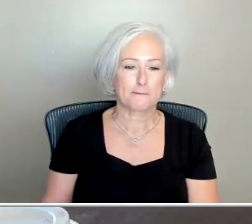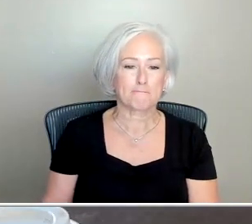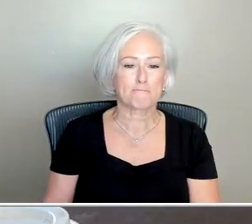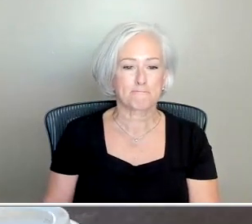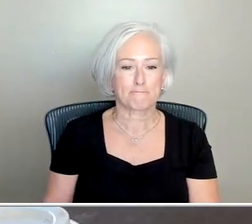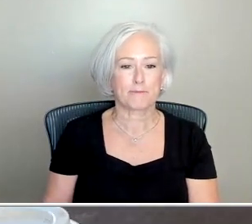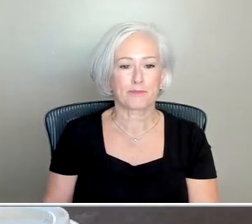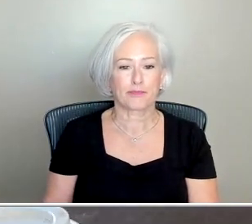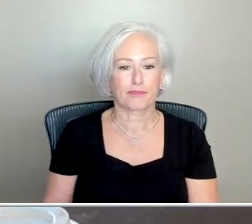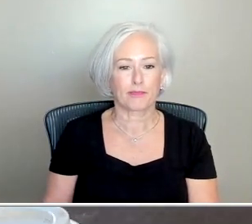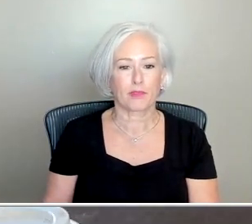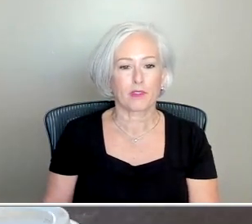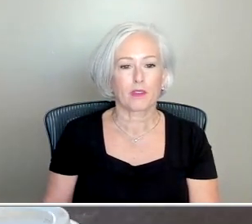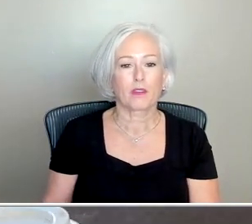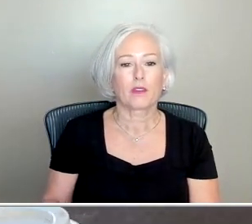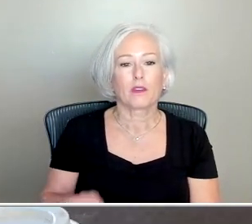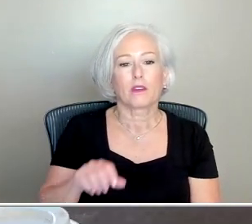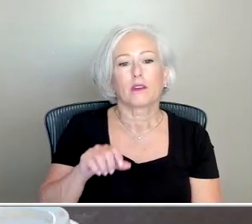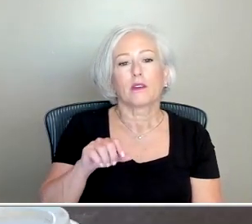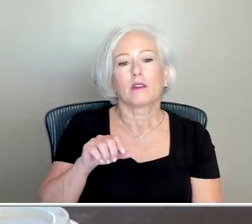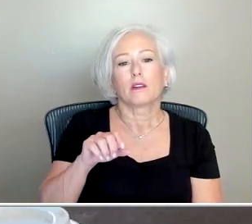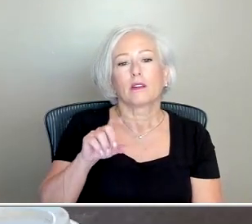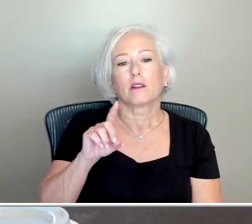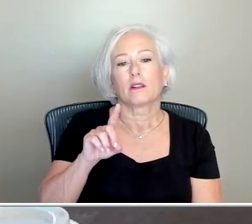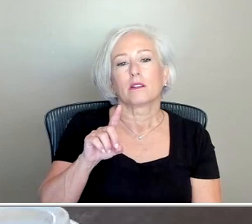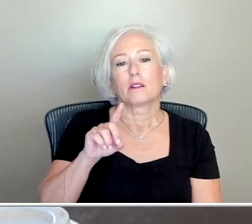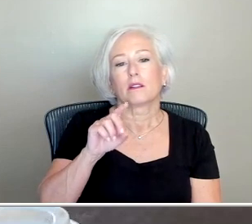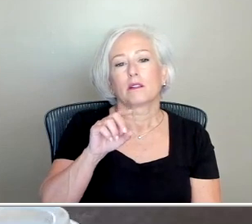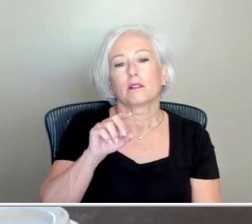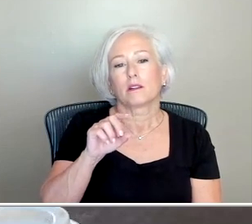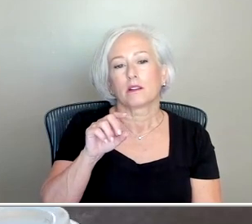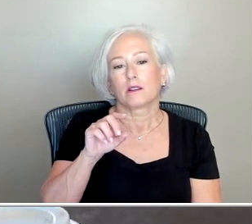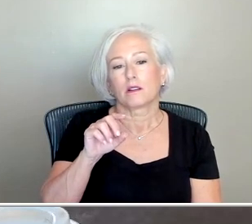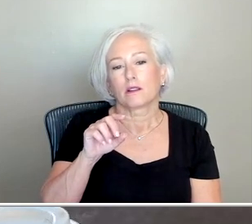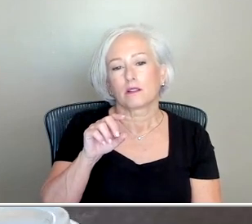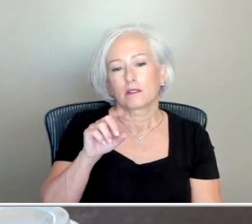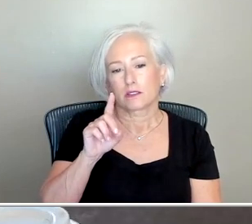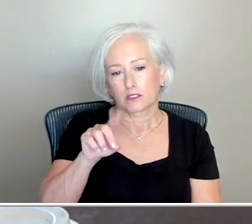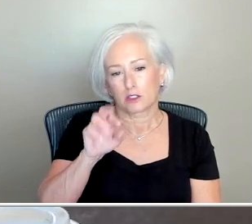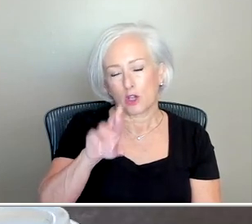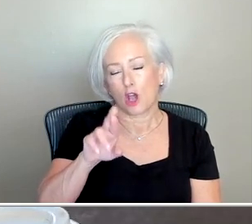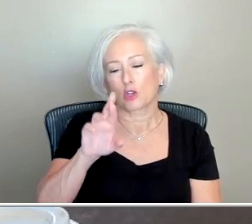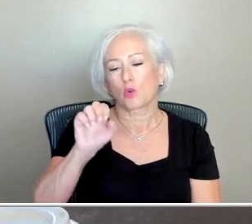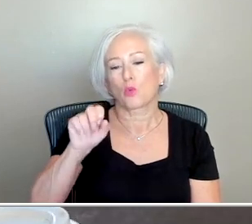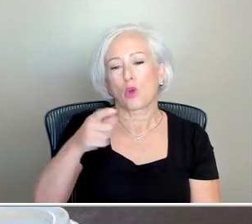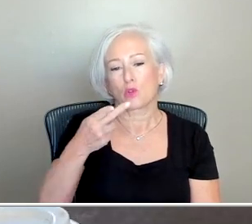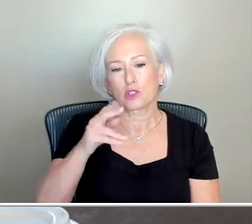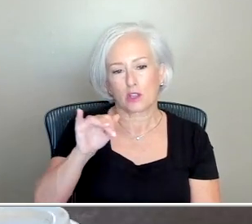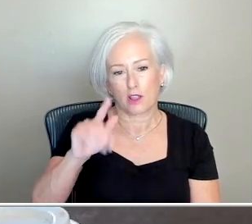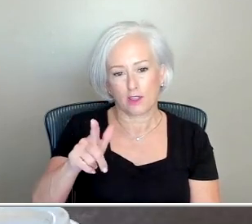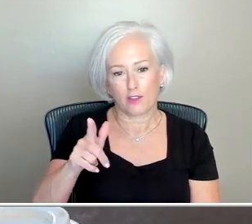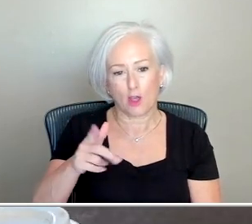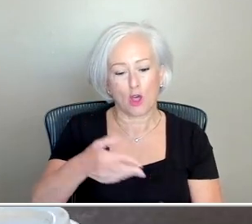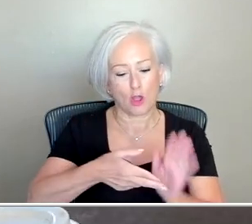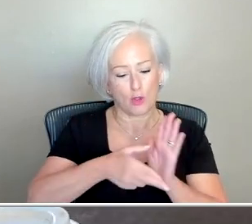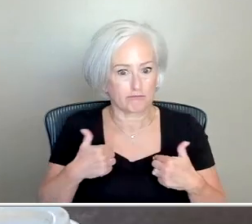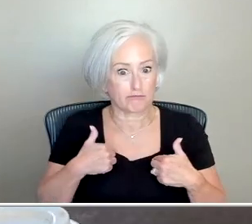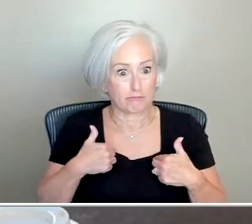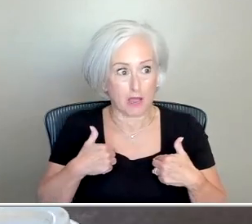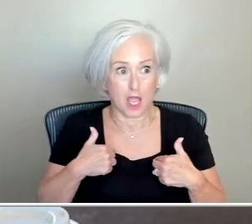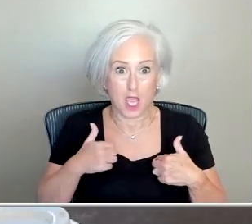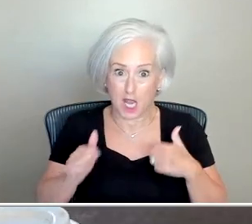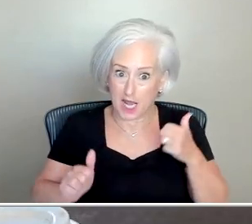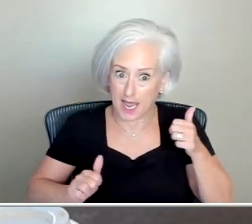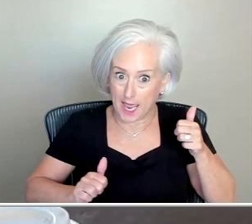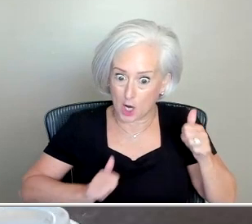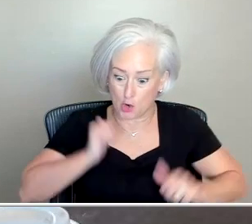Dr. Rosenthal went through the whole process, you know, I had an extremely aggressive cancer,